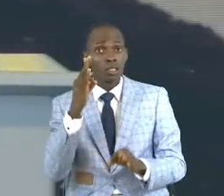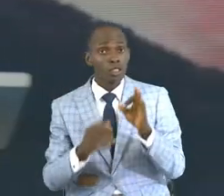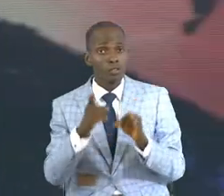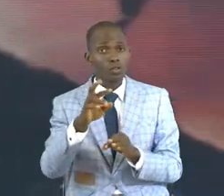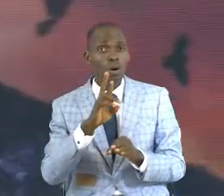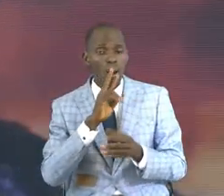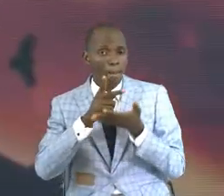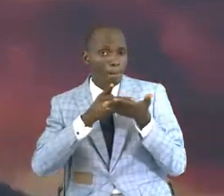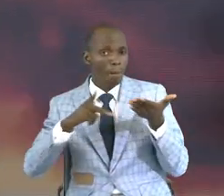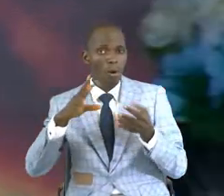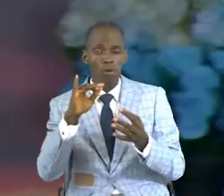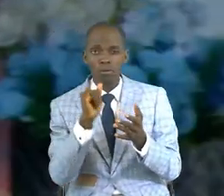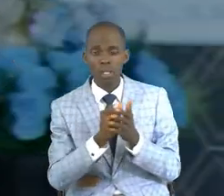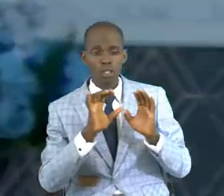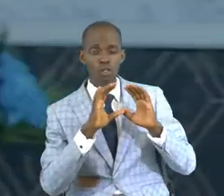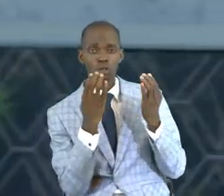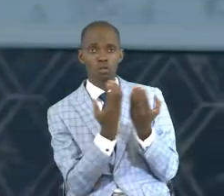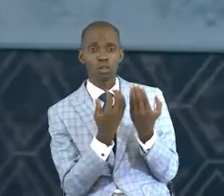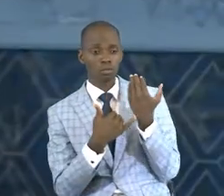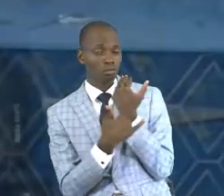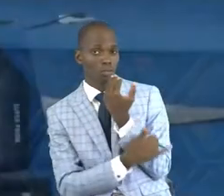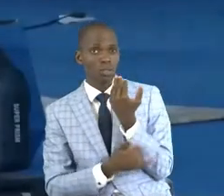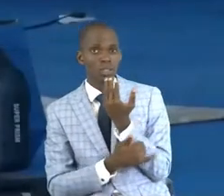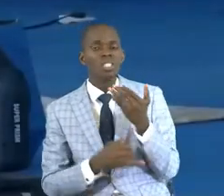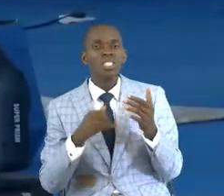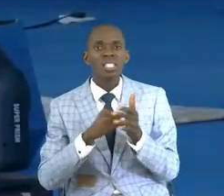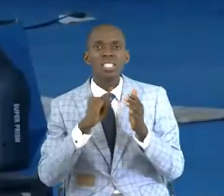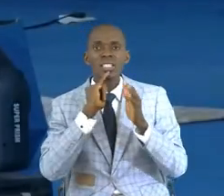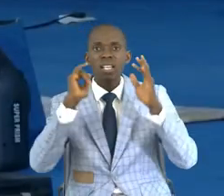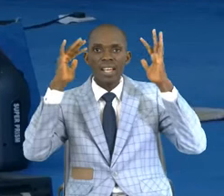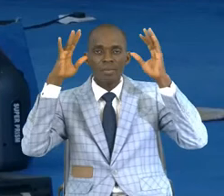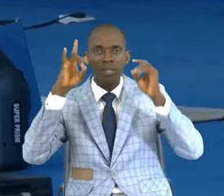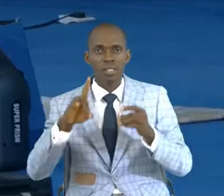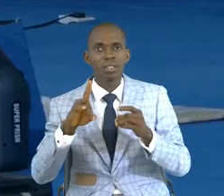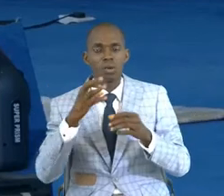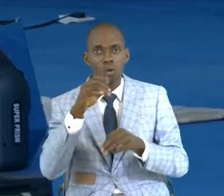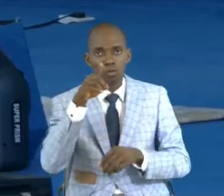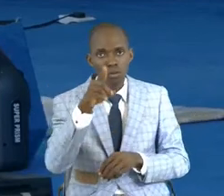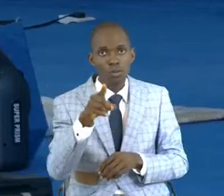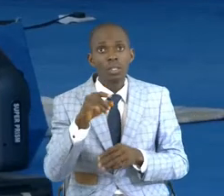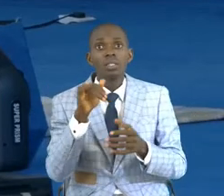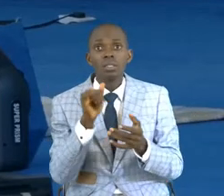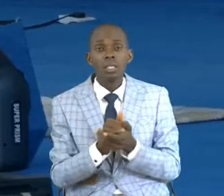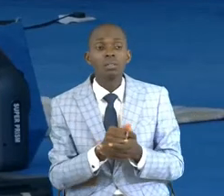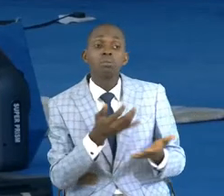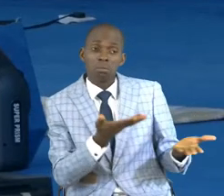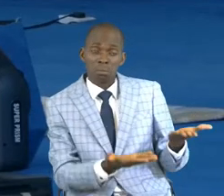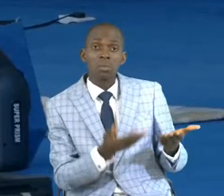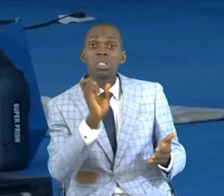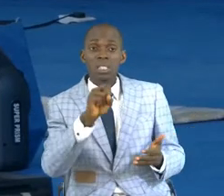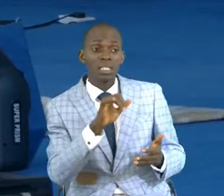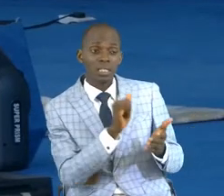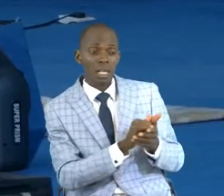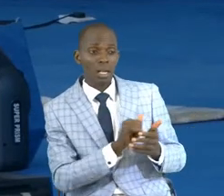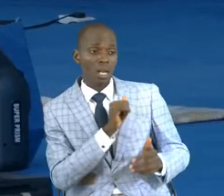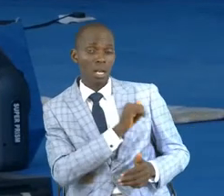that community, it's expected. They say that's the normal act, the normal action, the